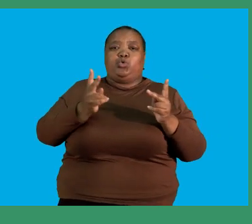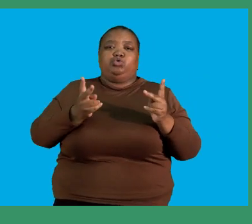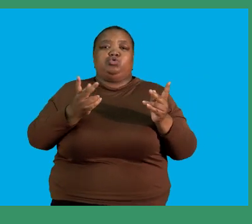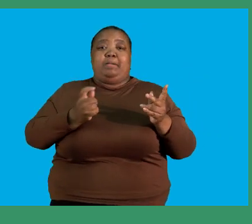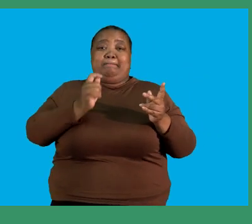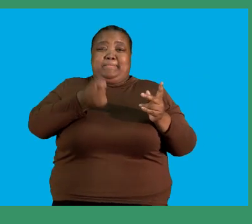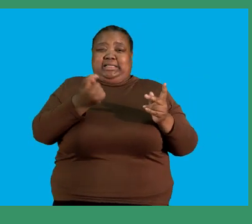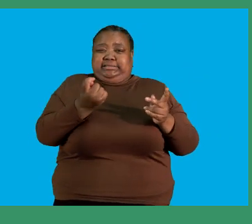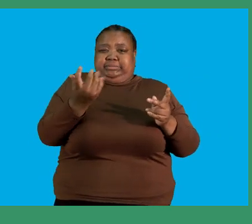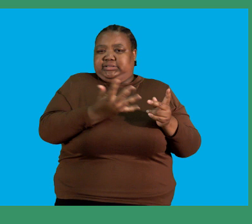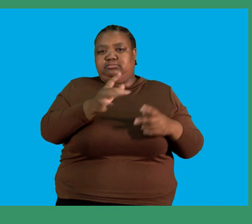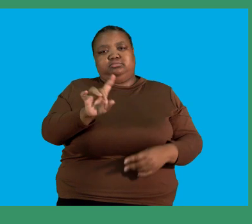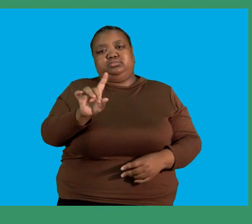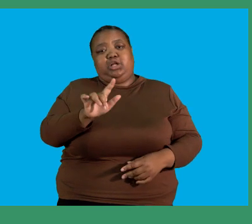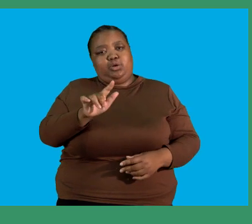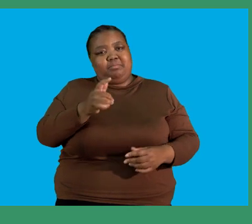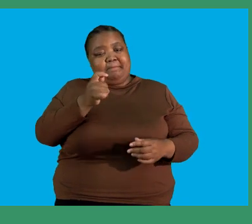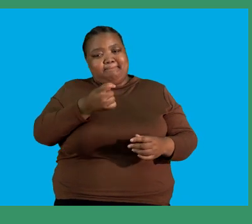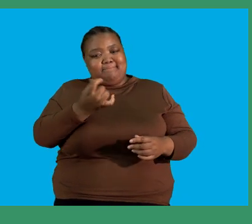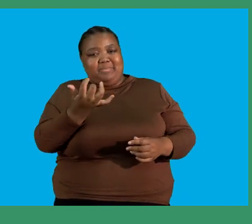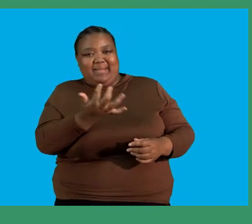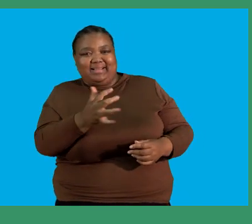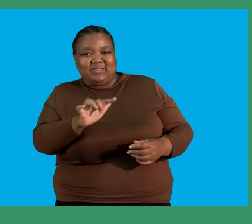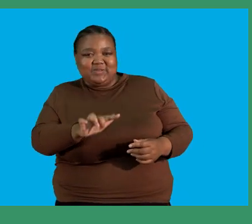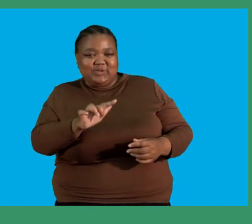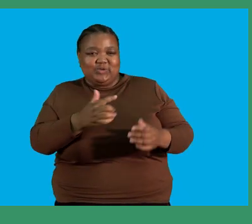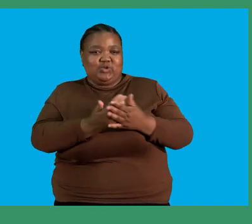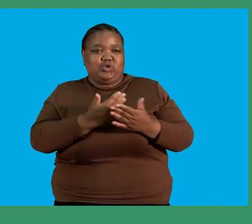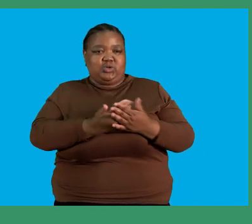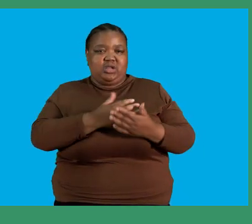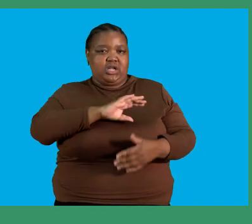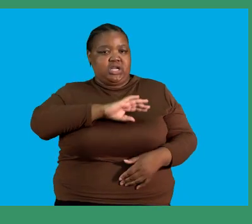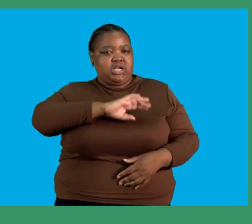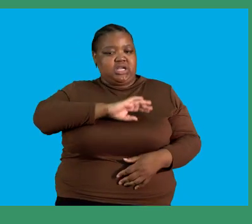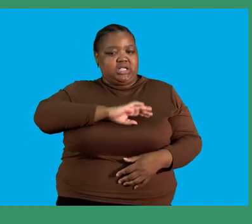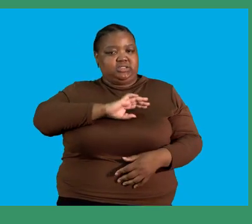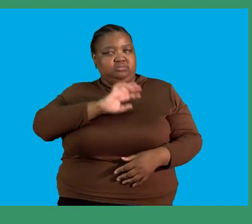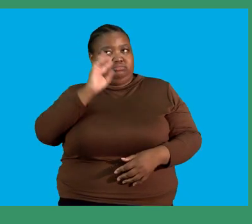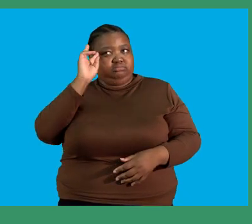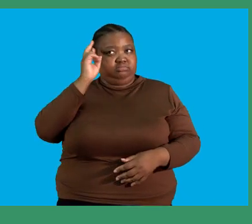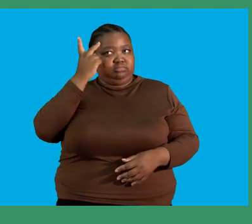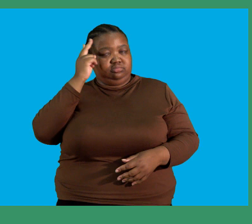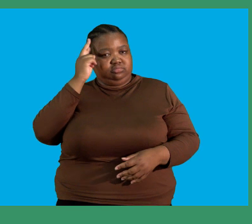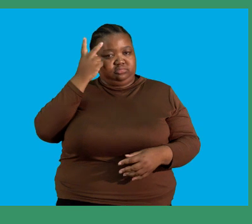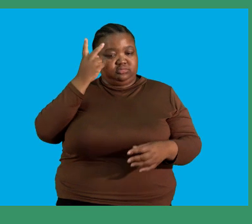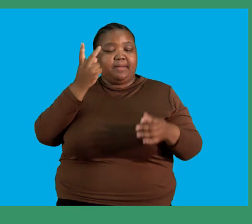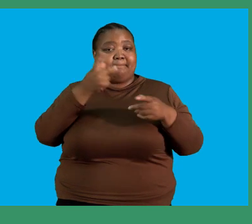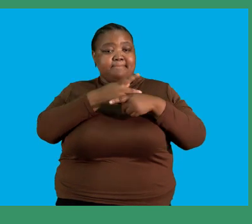lower prices. Now this will influence customers to come and buy products in your